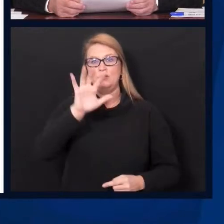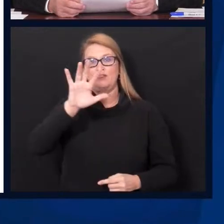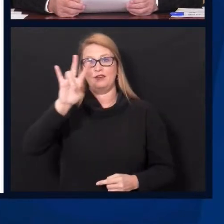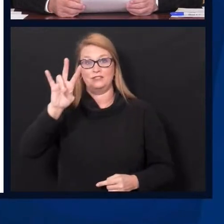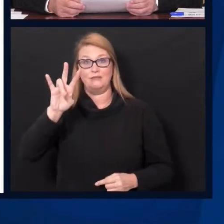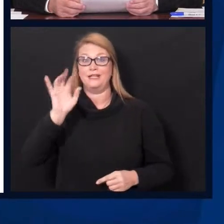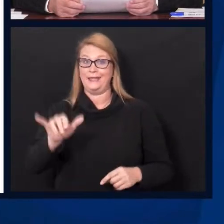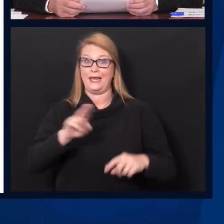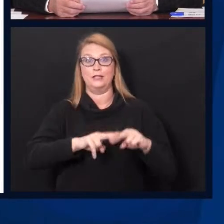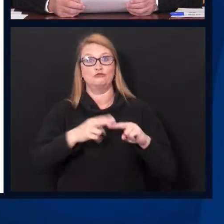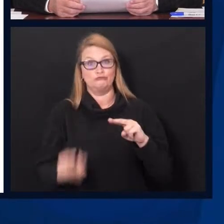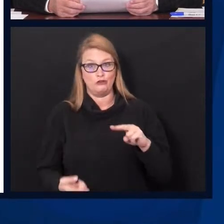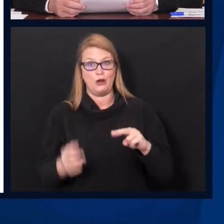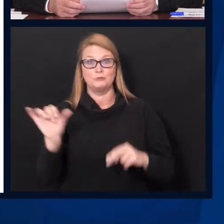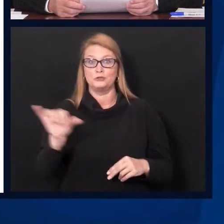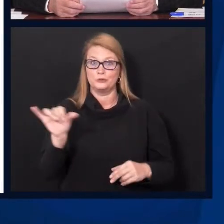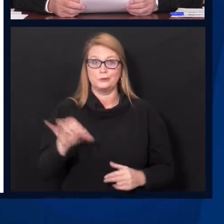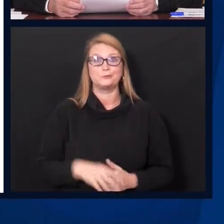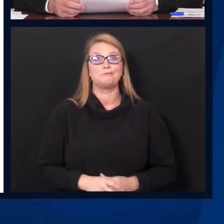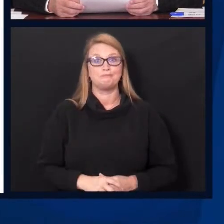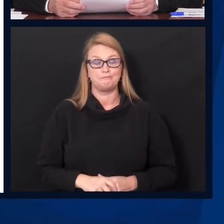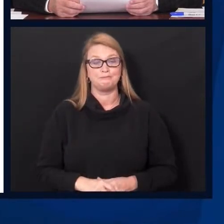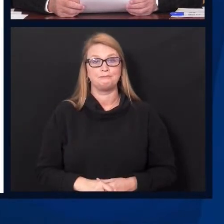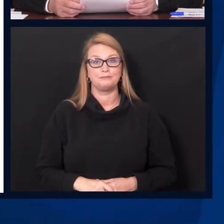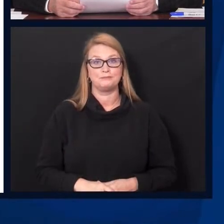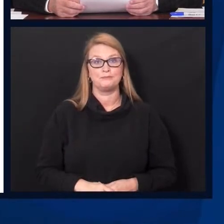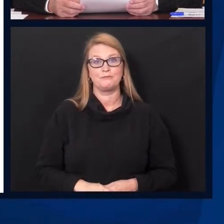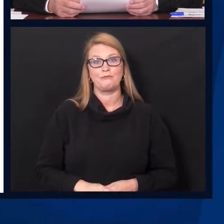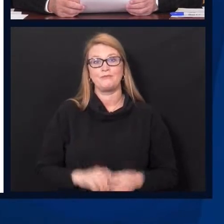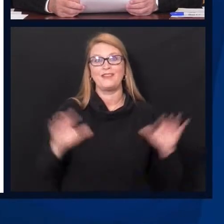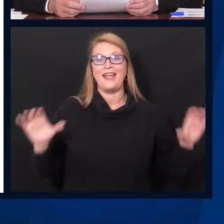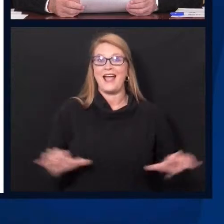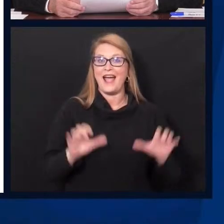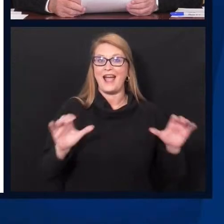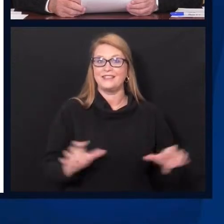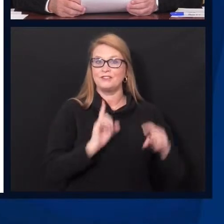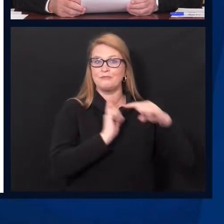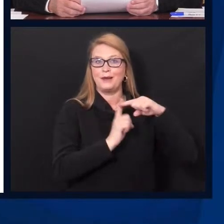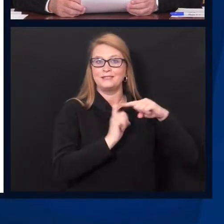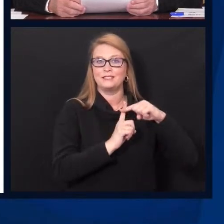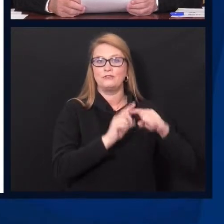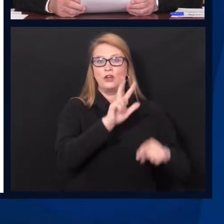it's dropped a good little bit as well. Our active cases are at